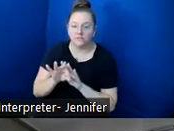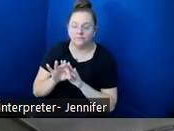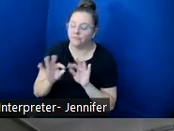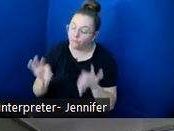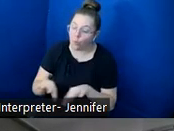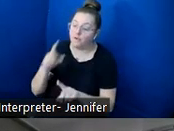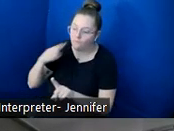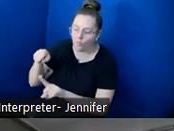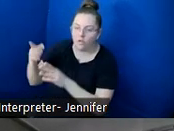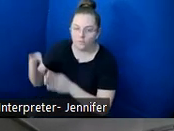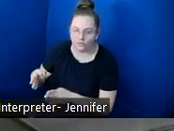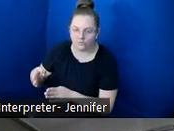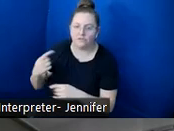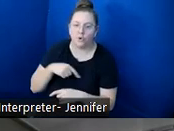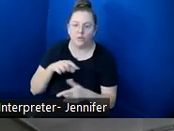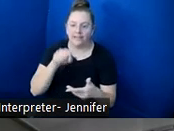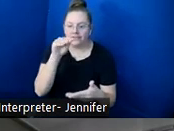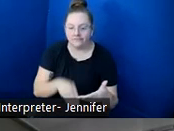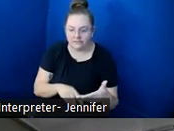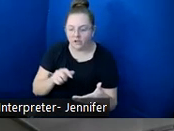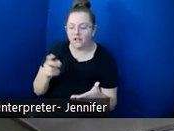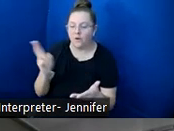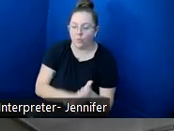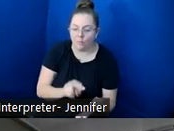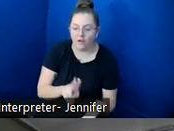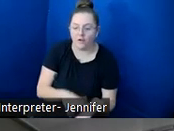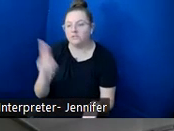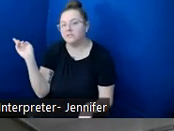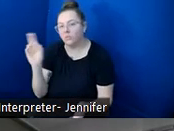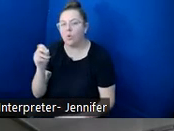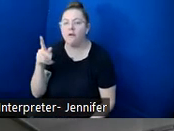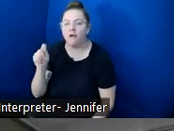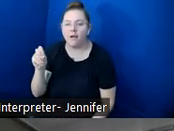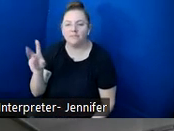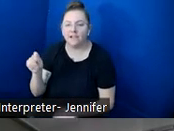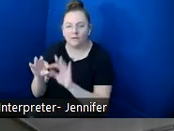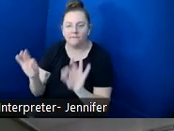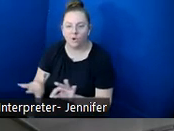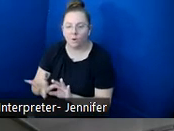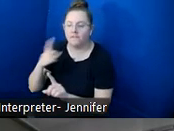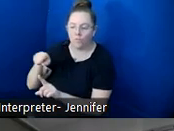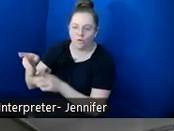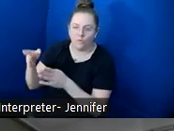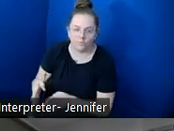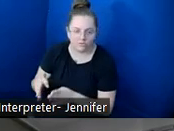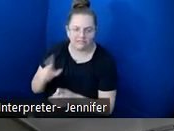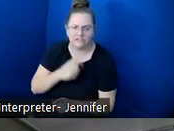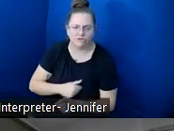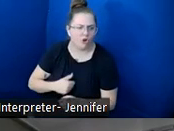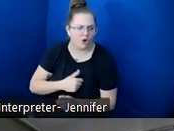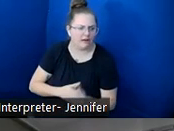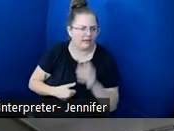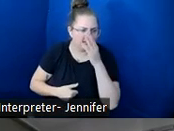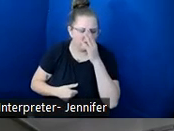can complete the enrollment or the disenrollment or opt-out form on a person's behalf. And sorry,